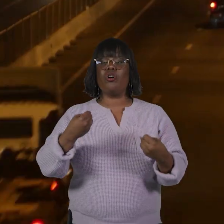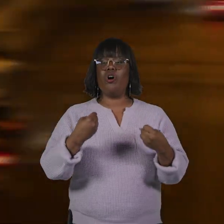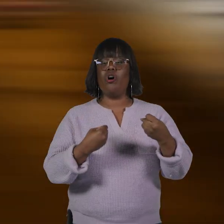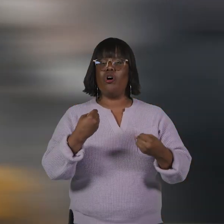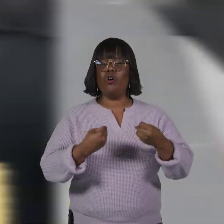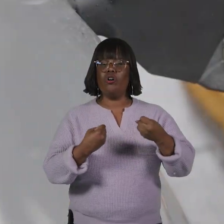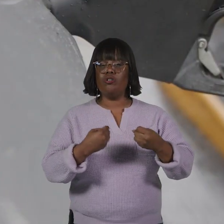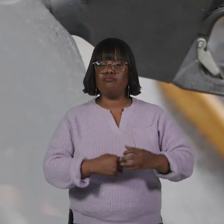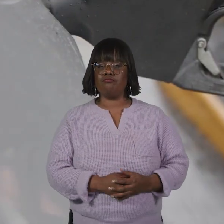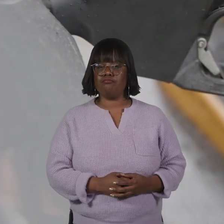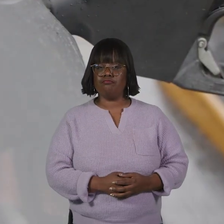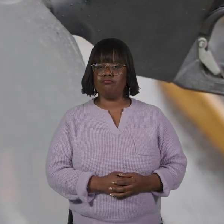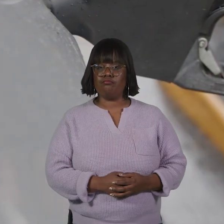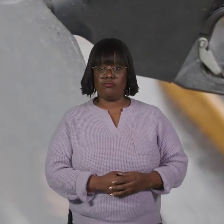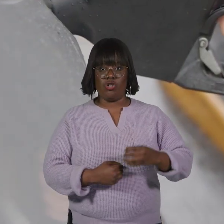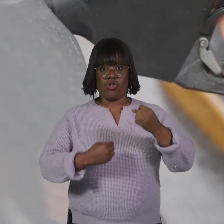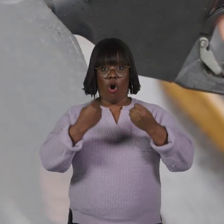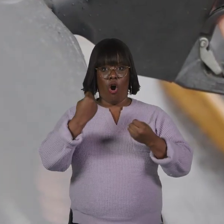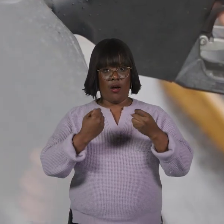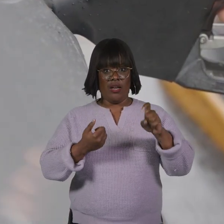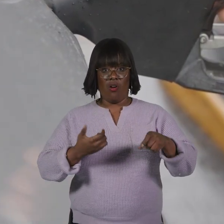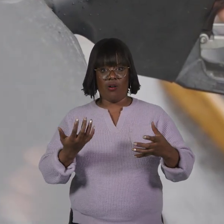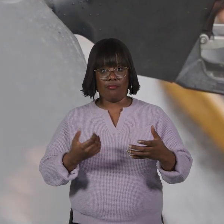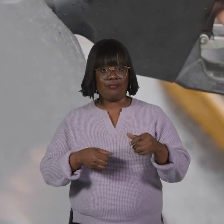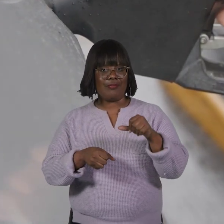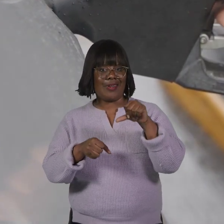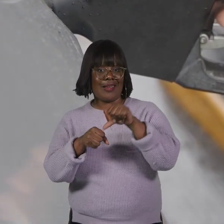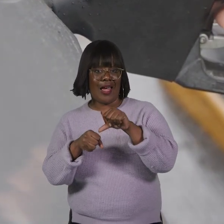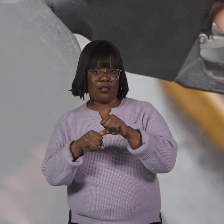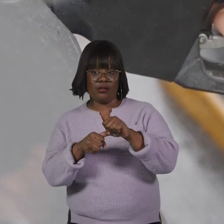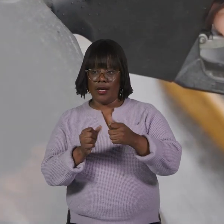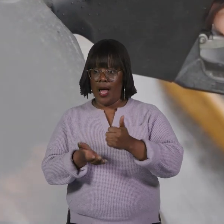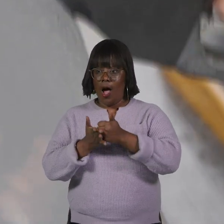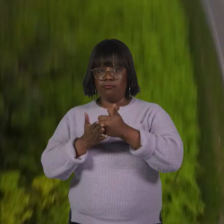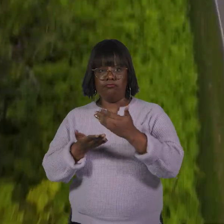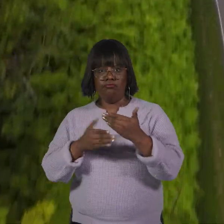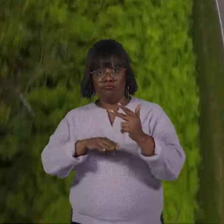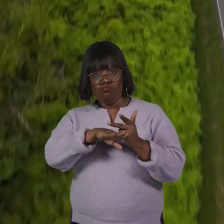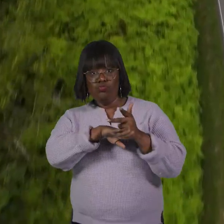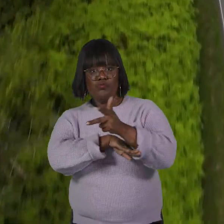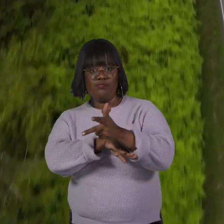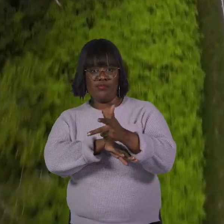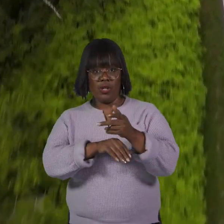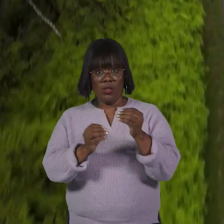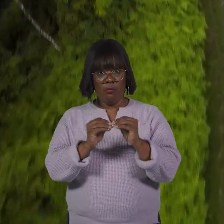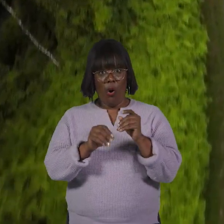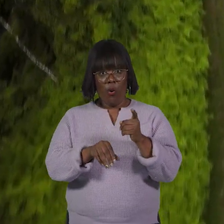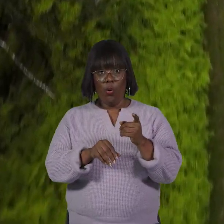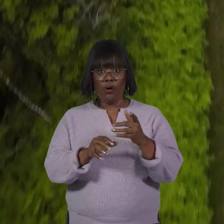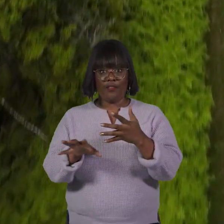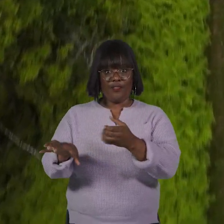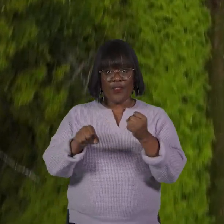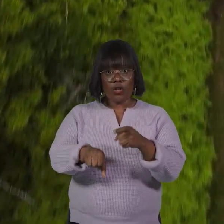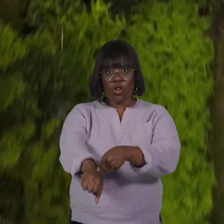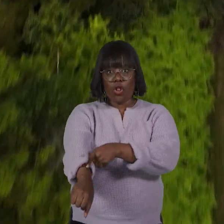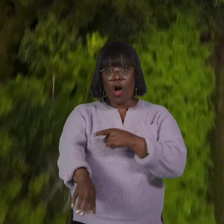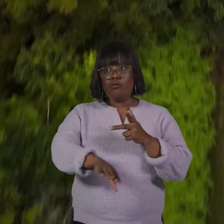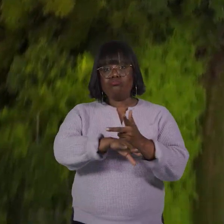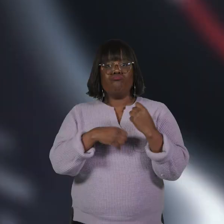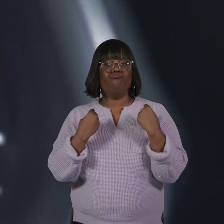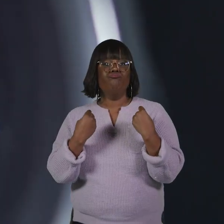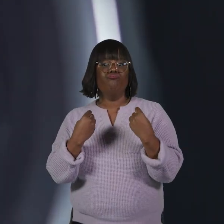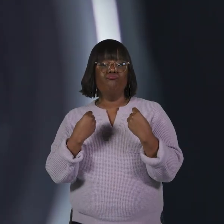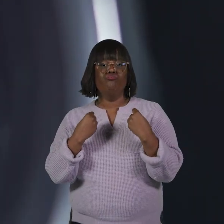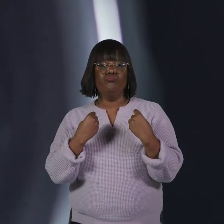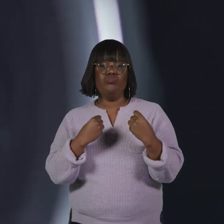car. A car needs gas, energy, to move. The faster and longer a person drives,